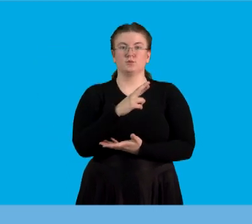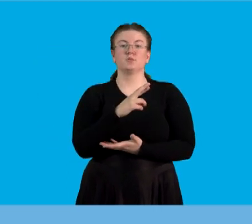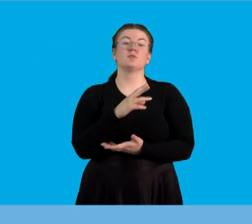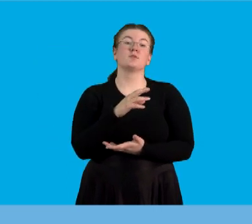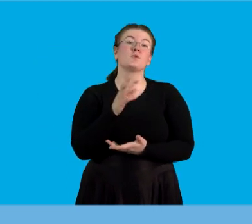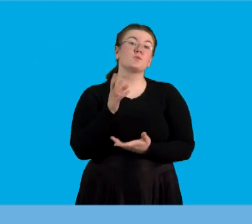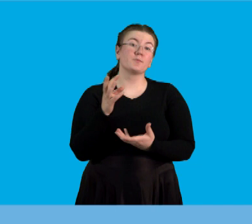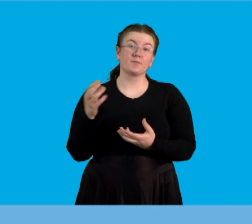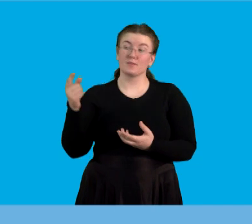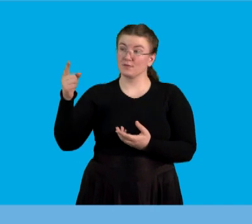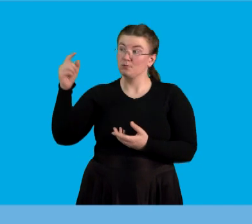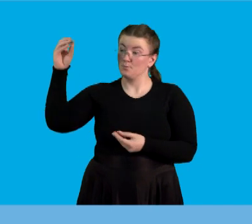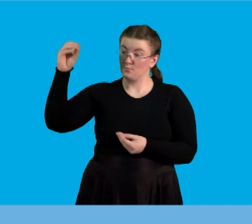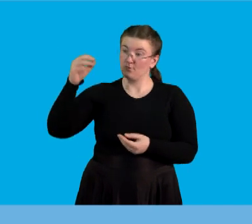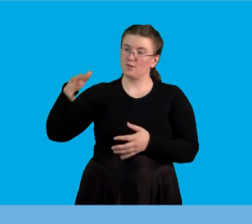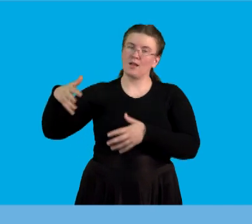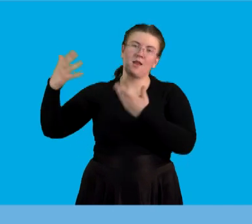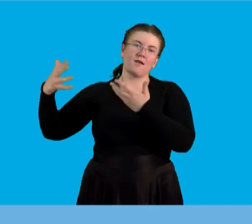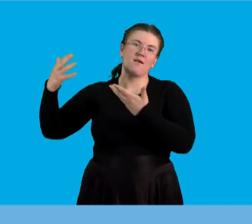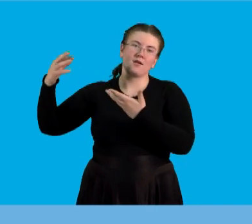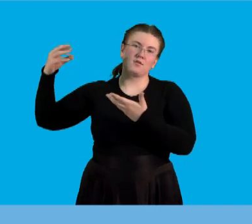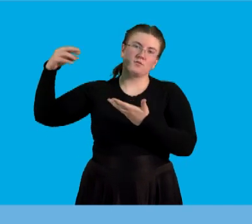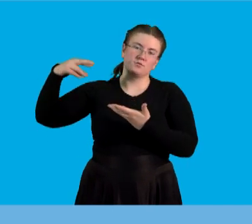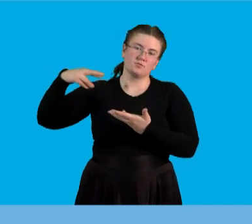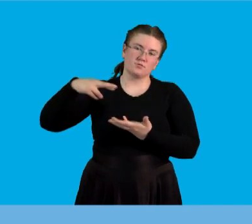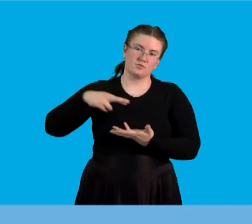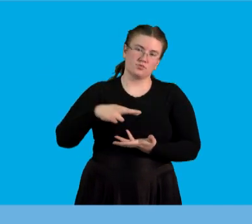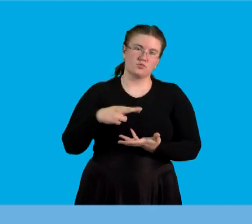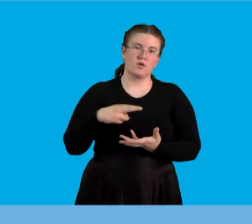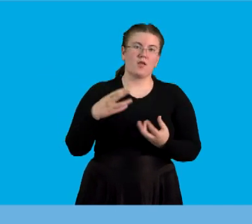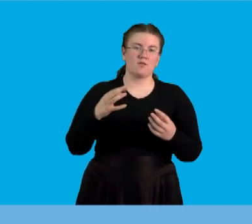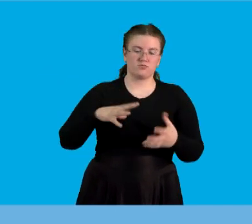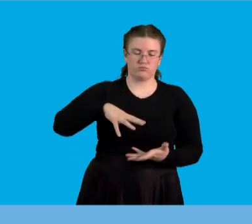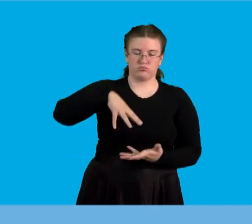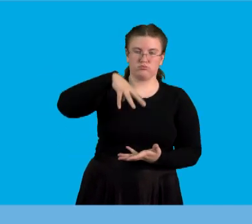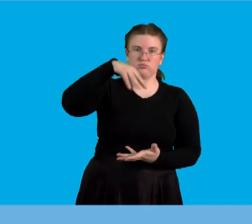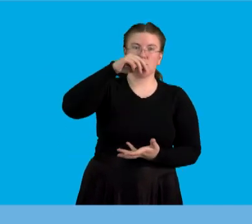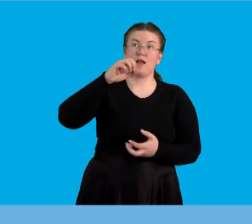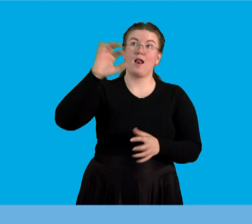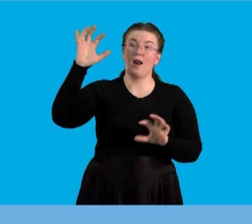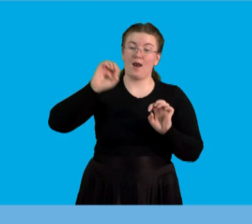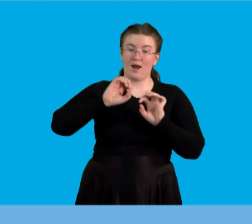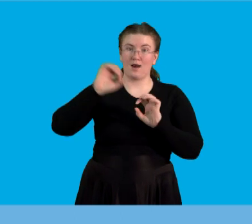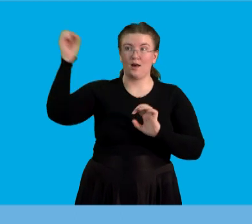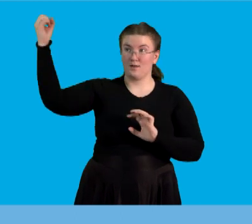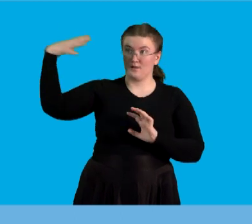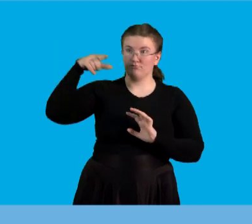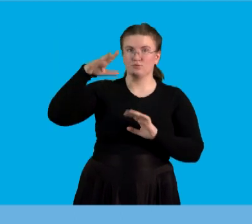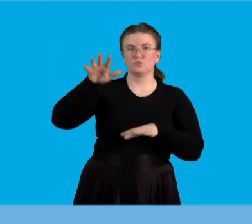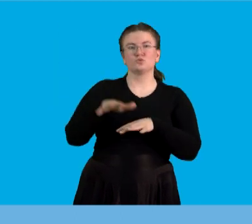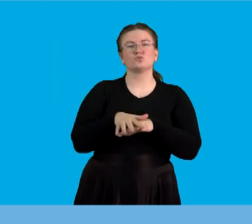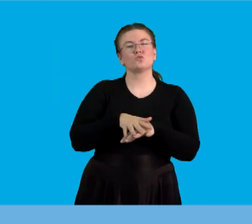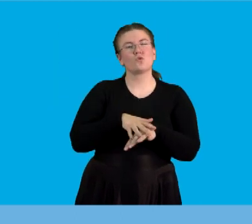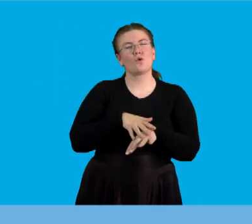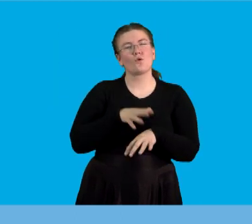to a more dense medium, the light is going to slow down. So if it slows down, it's also going to bend.